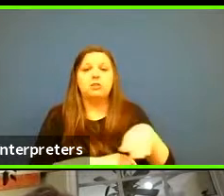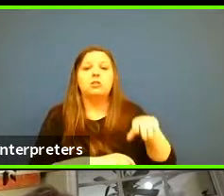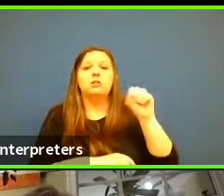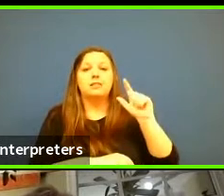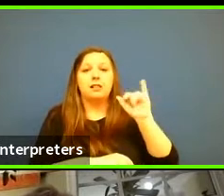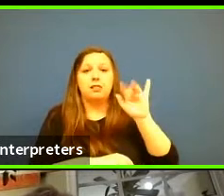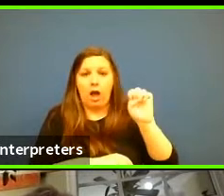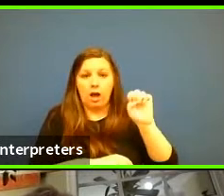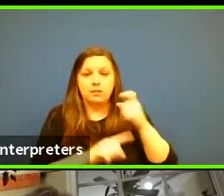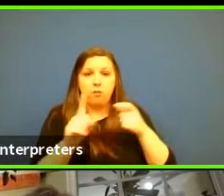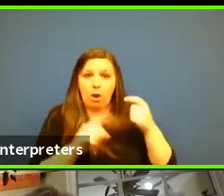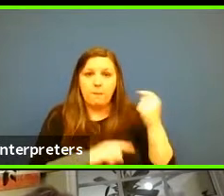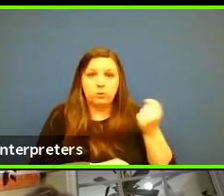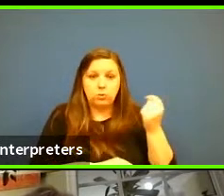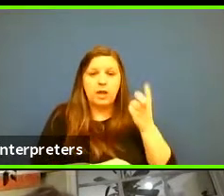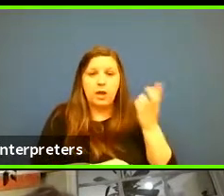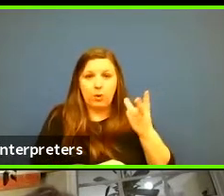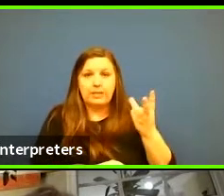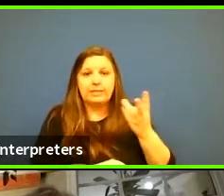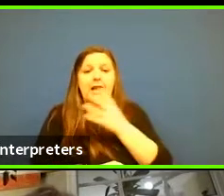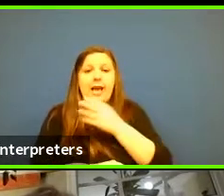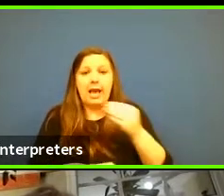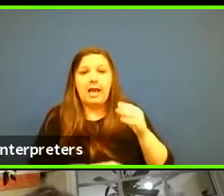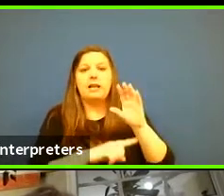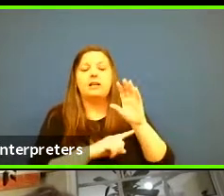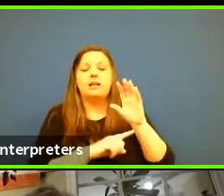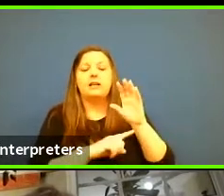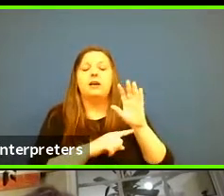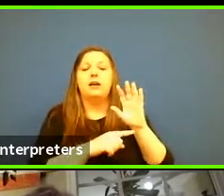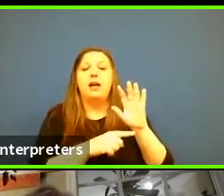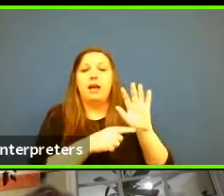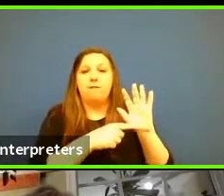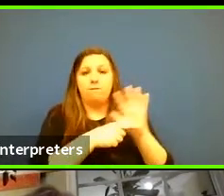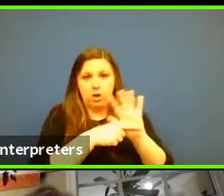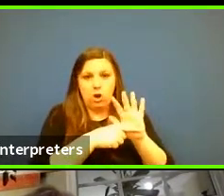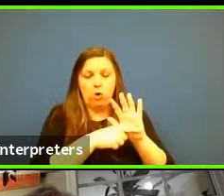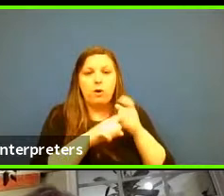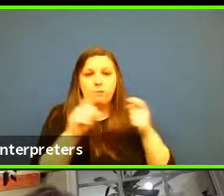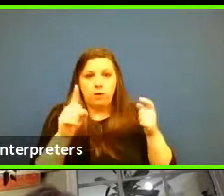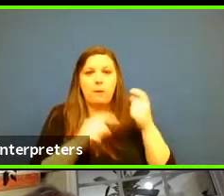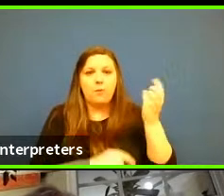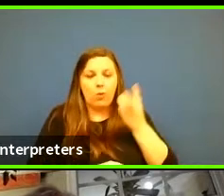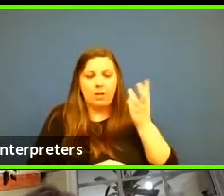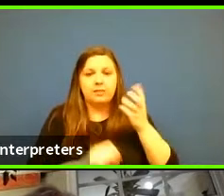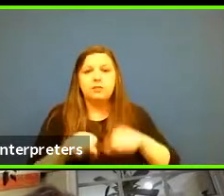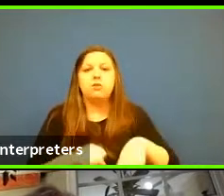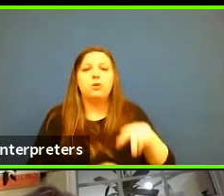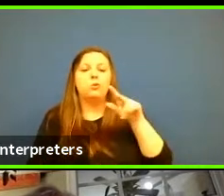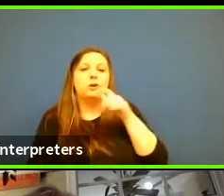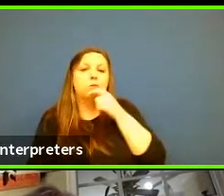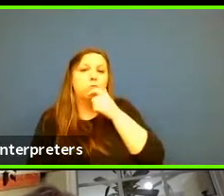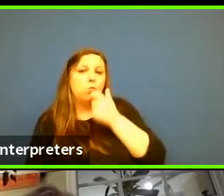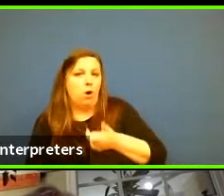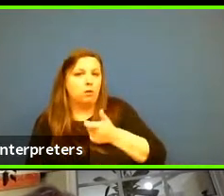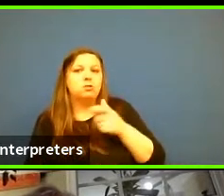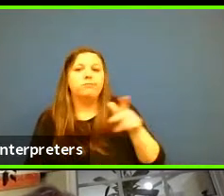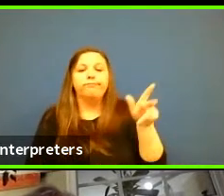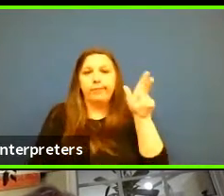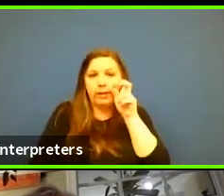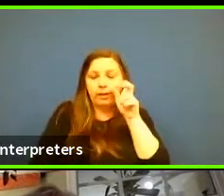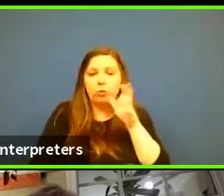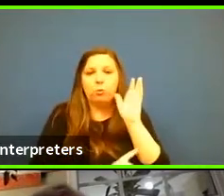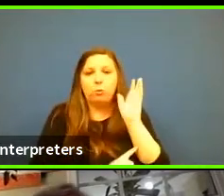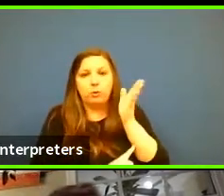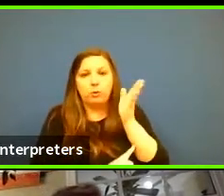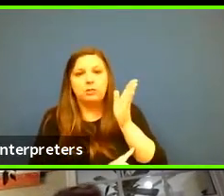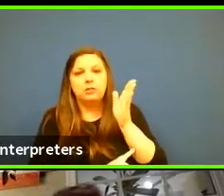as well as a video from Wednesday. So you can hear those presentations and also read that